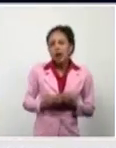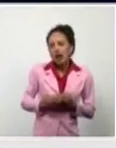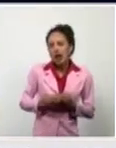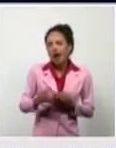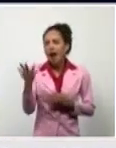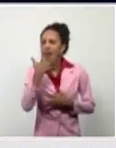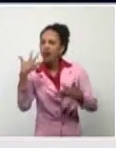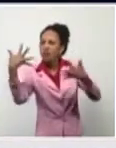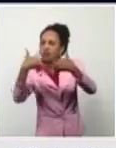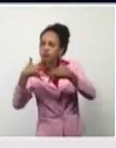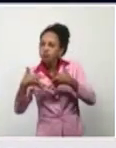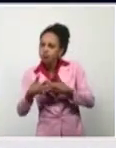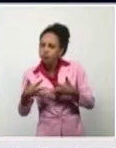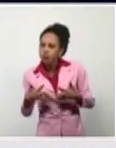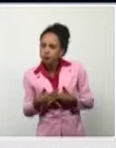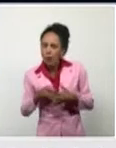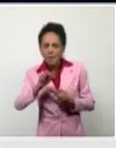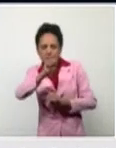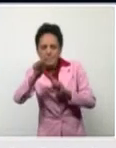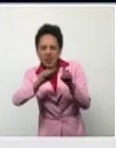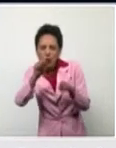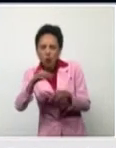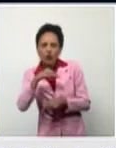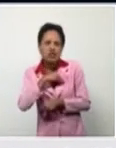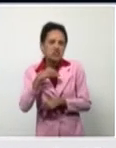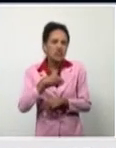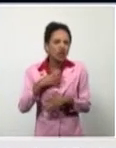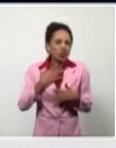with COVID-19.